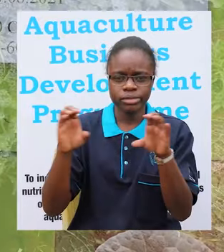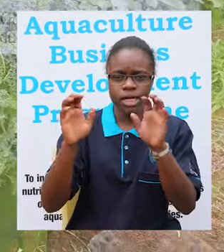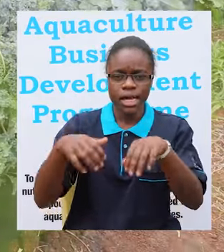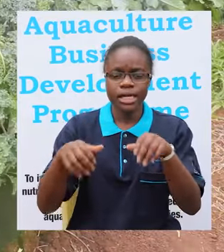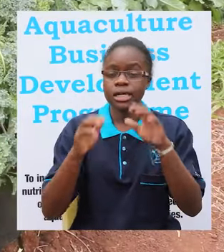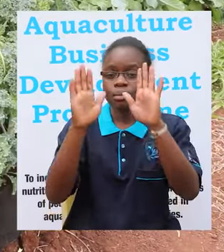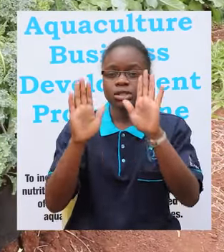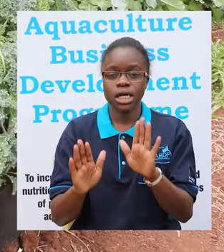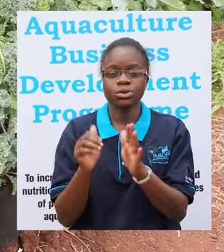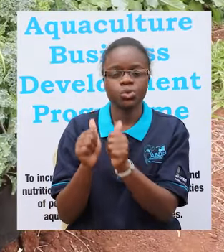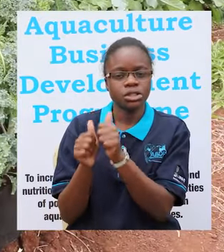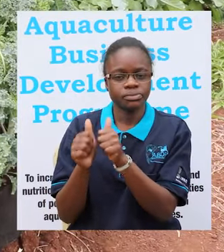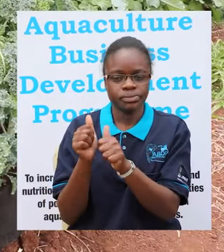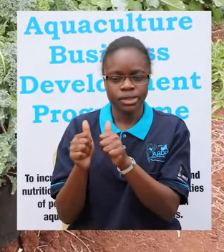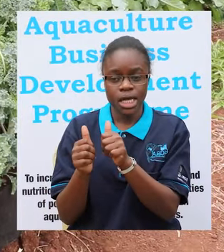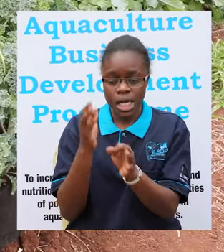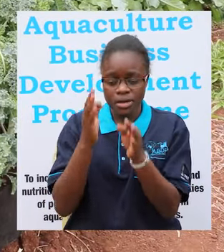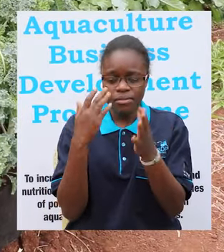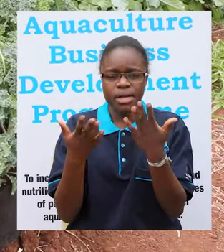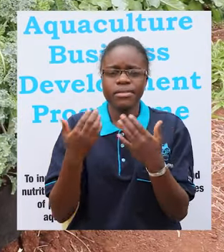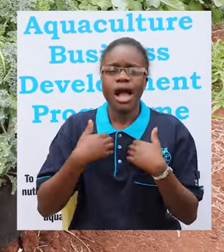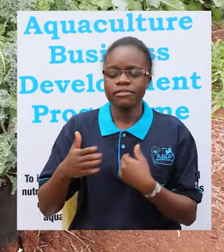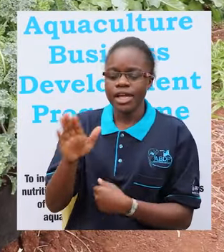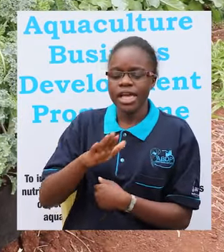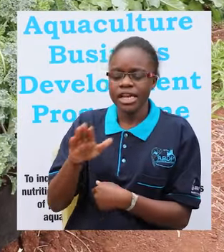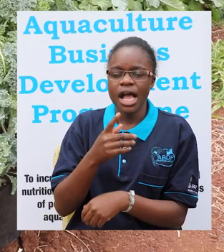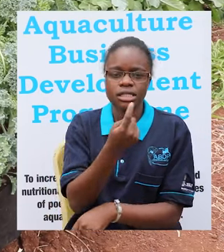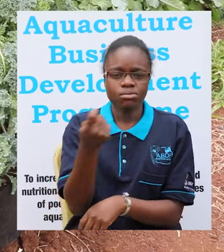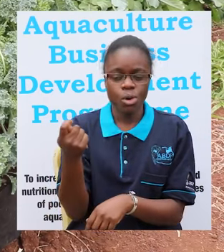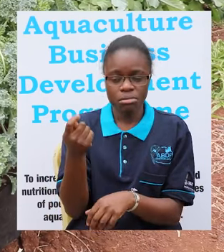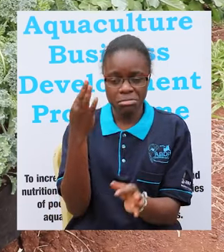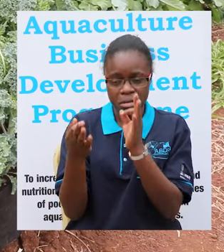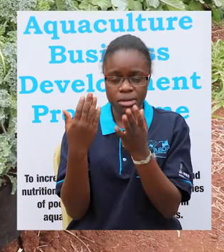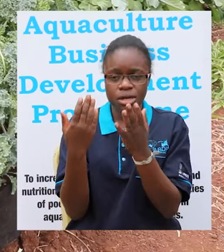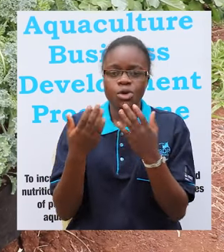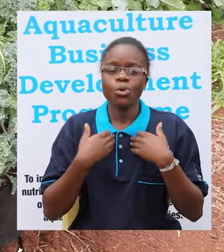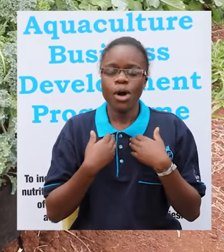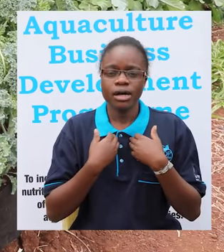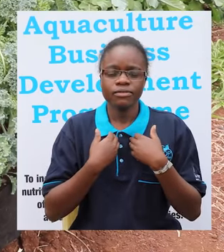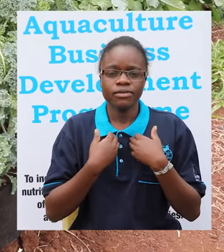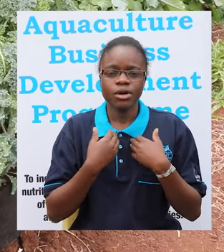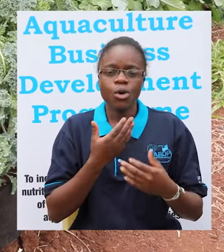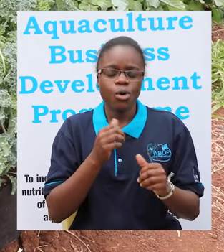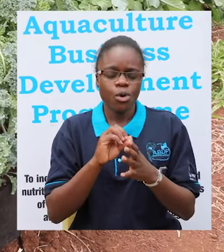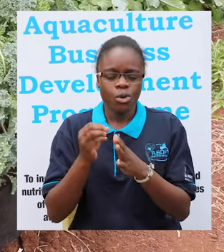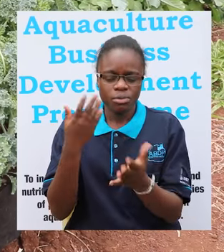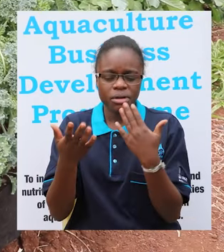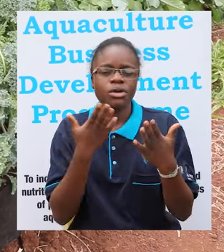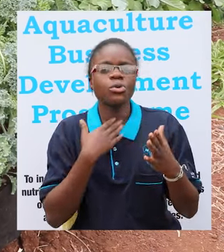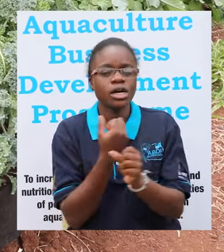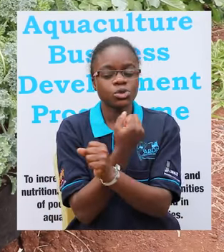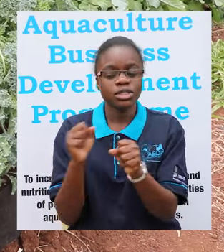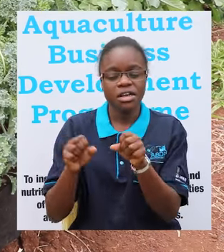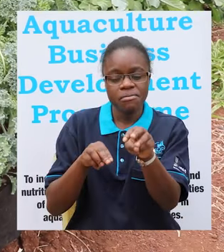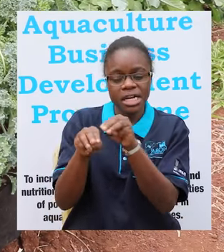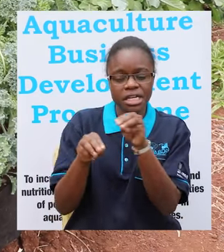very ideal in areas where you want to save on space, or in areas where you want